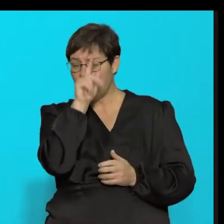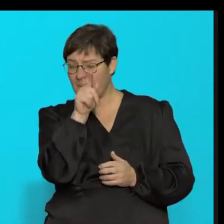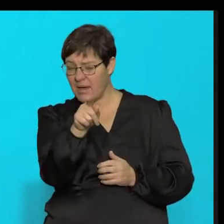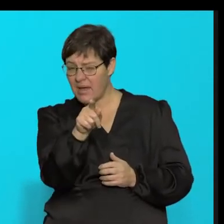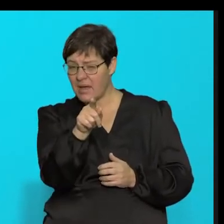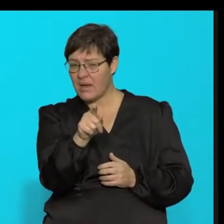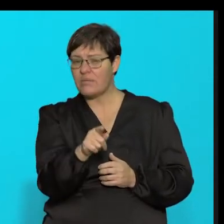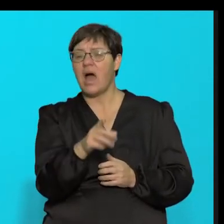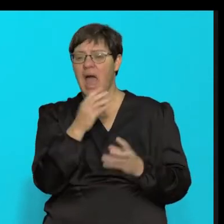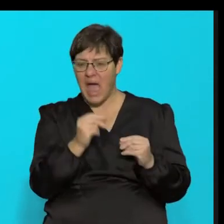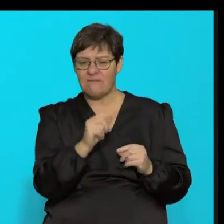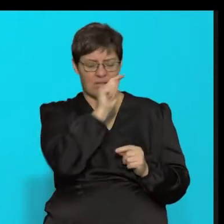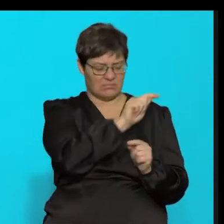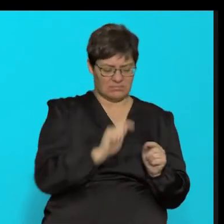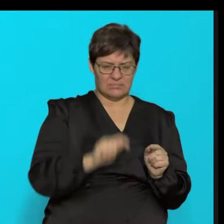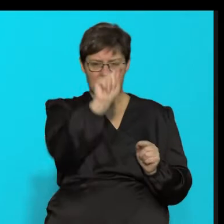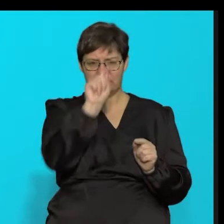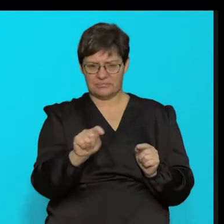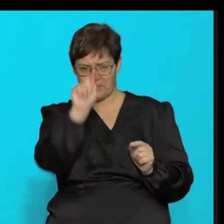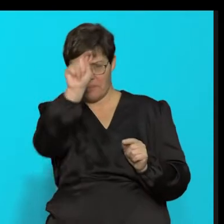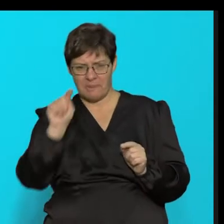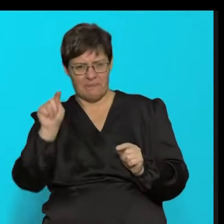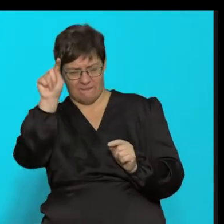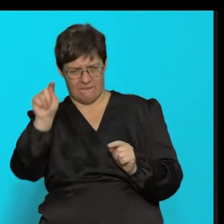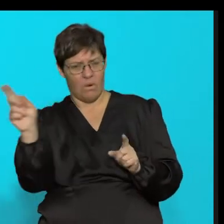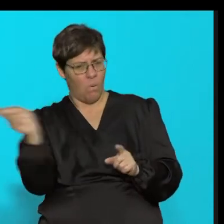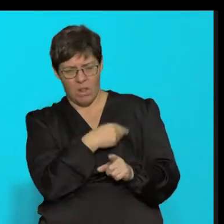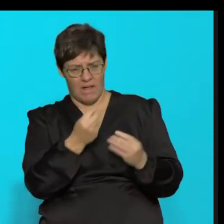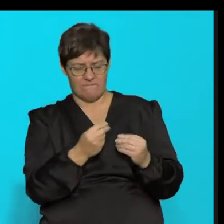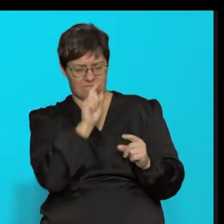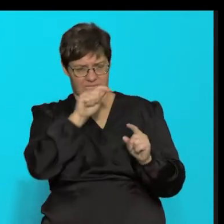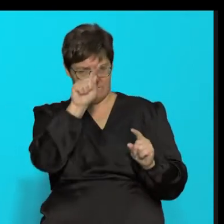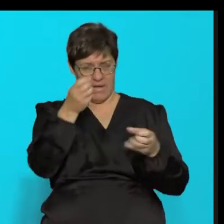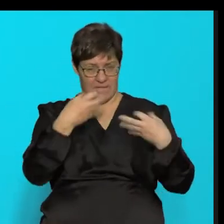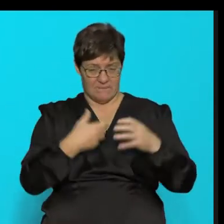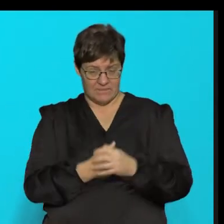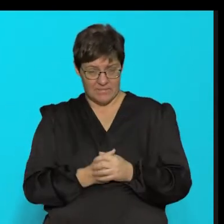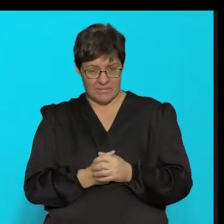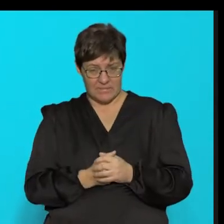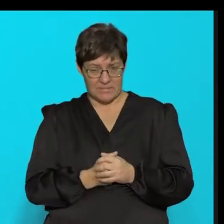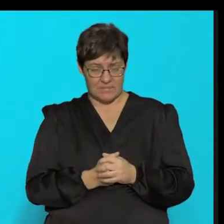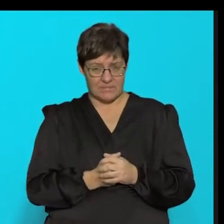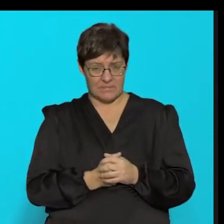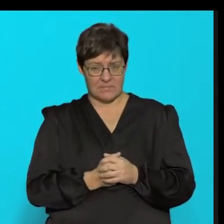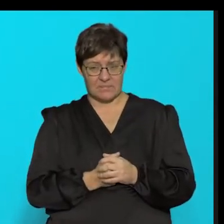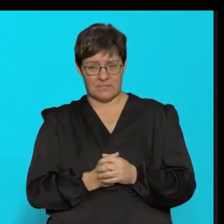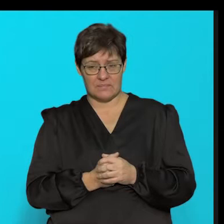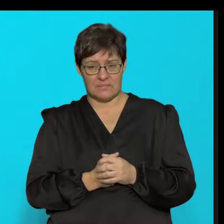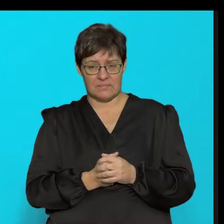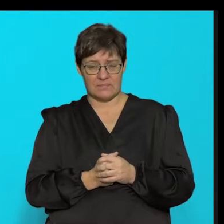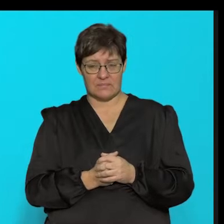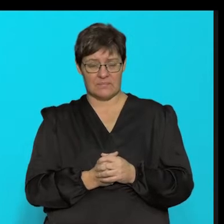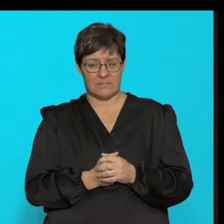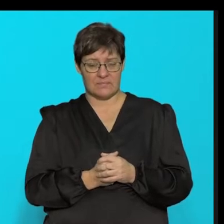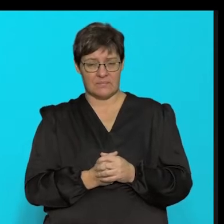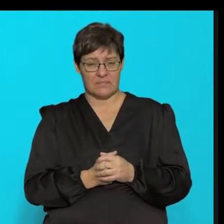But remember now, I have all those points. Those are the points there. Those are the points there. Those are the points there.